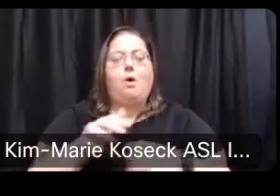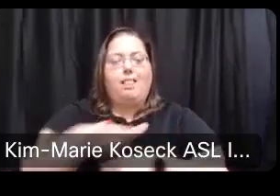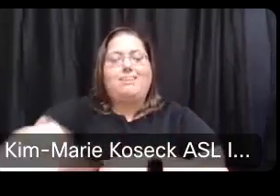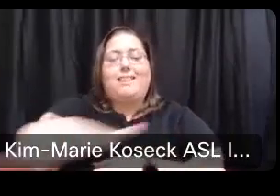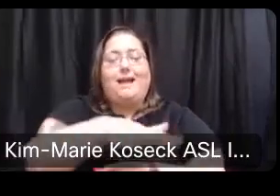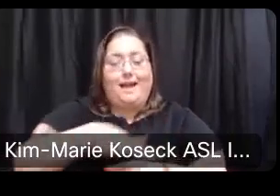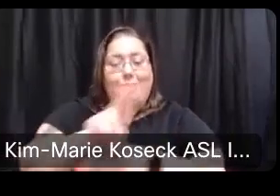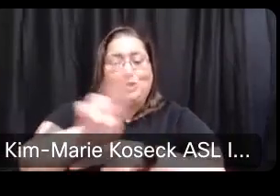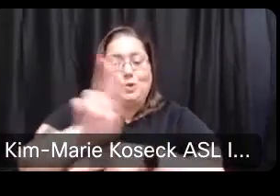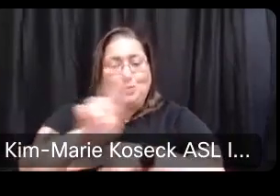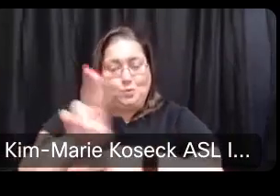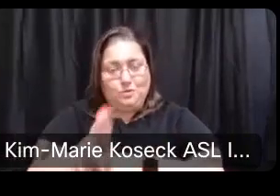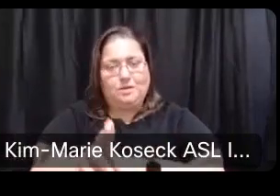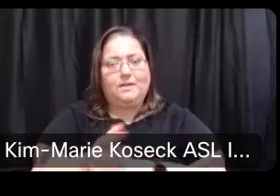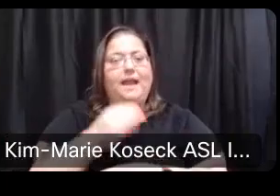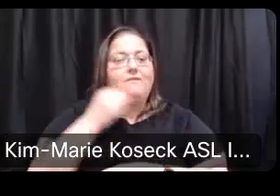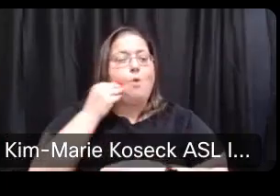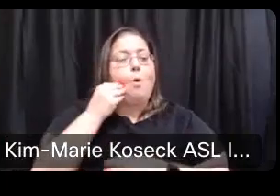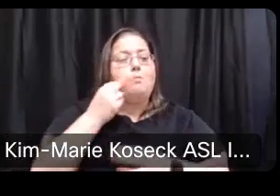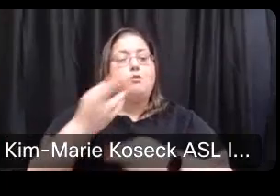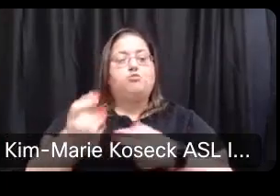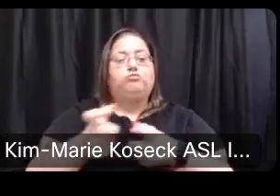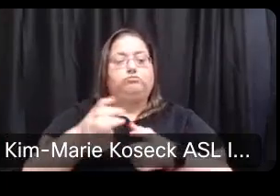have home rule authority.